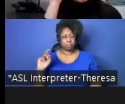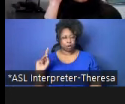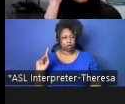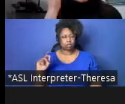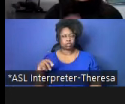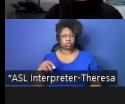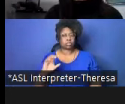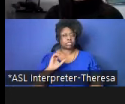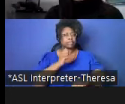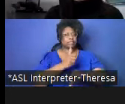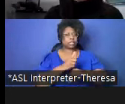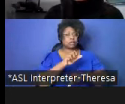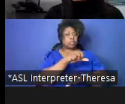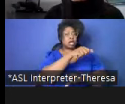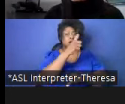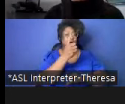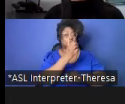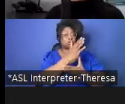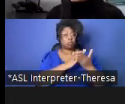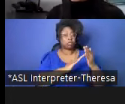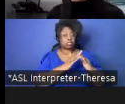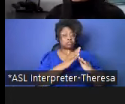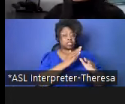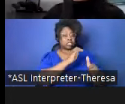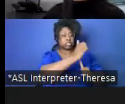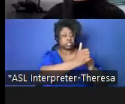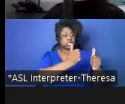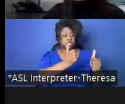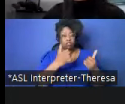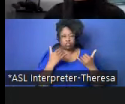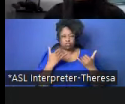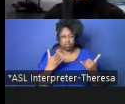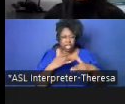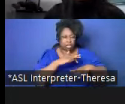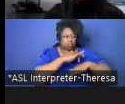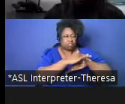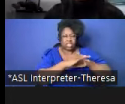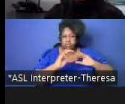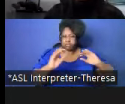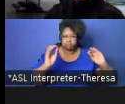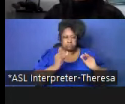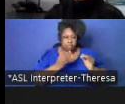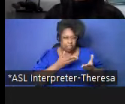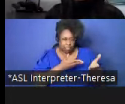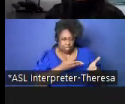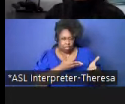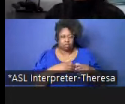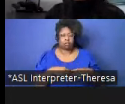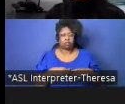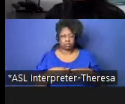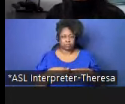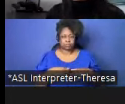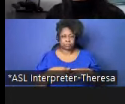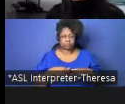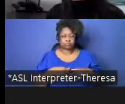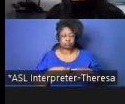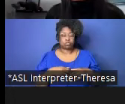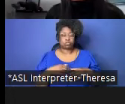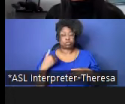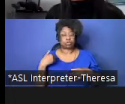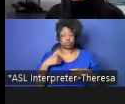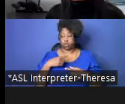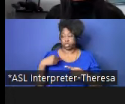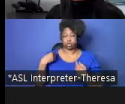vacant properties. And we've been working, I see Alan had to drop off, but we've been working with